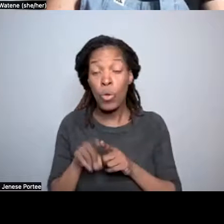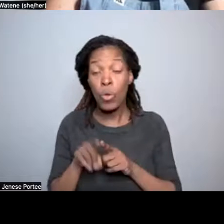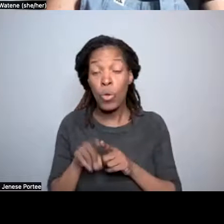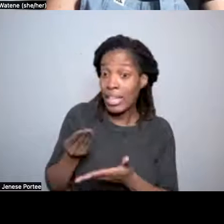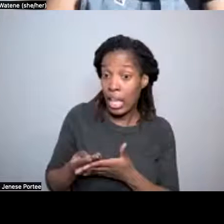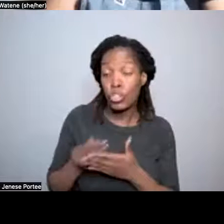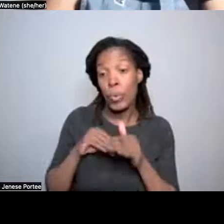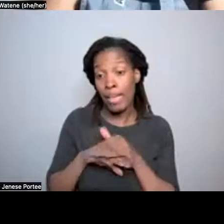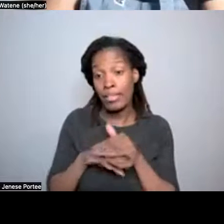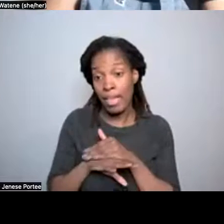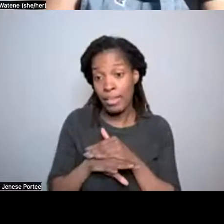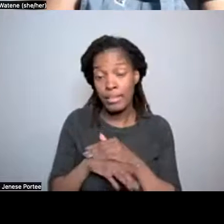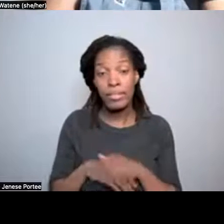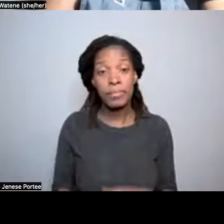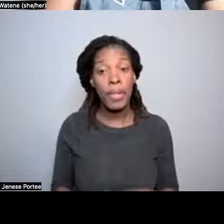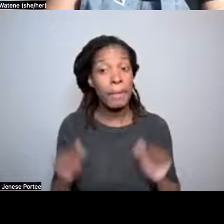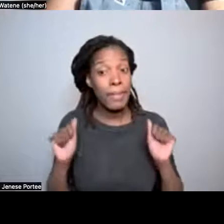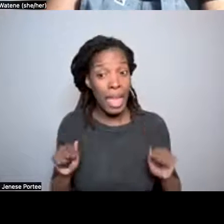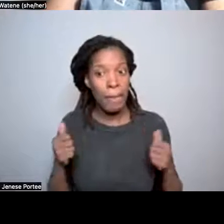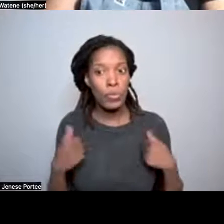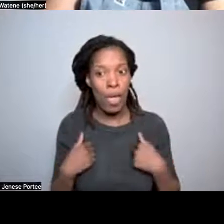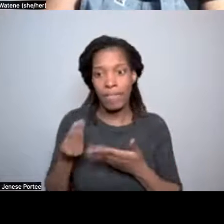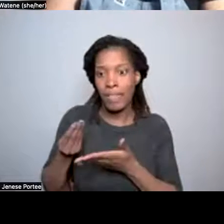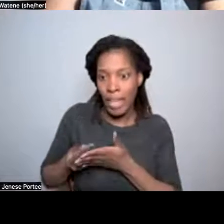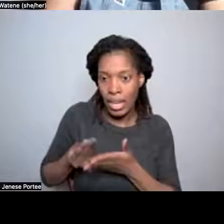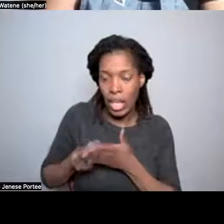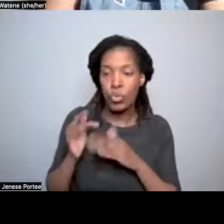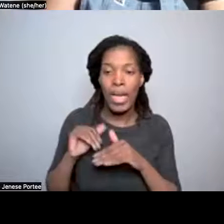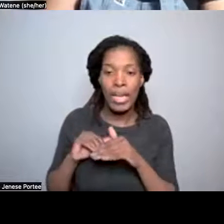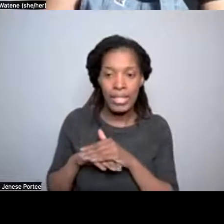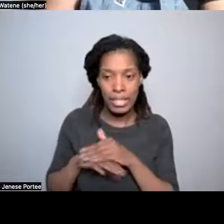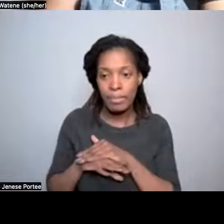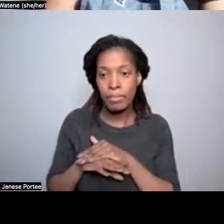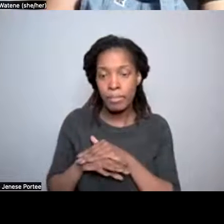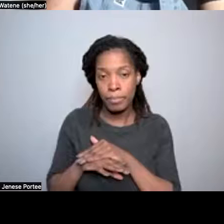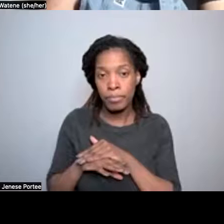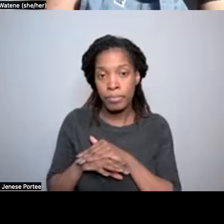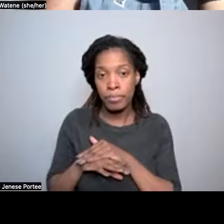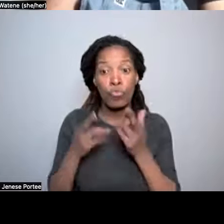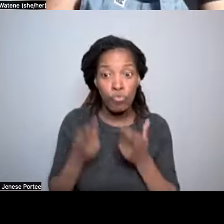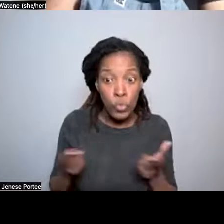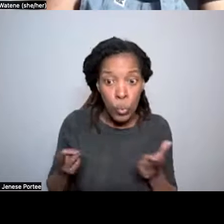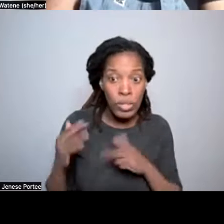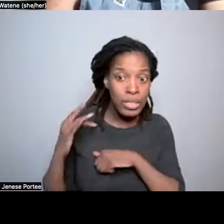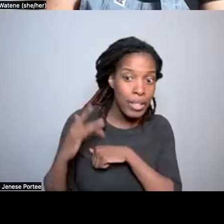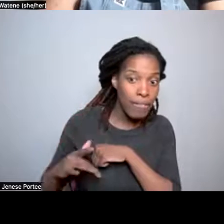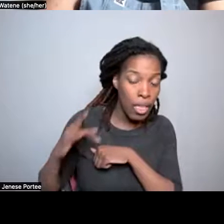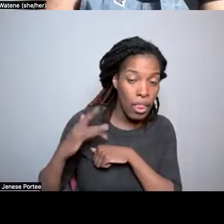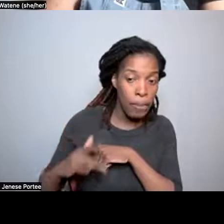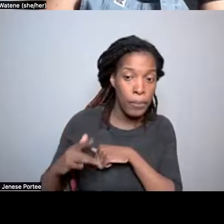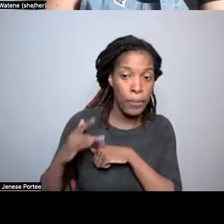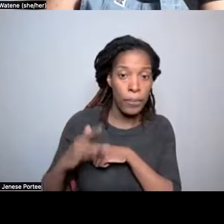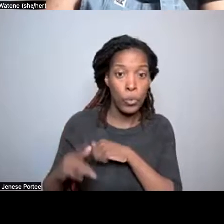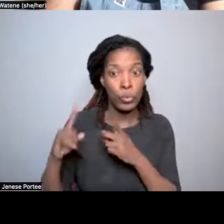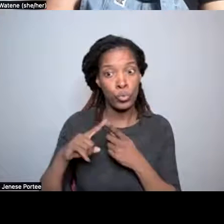access. It's also having financial accessibility, having resources